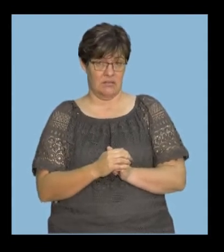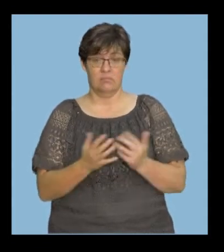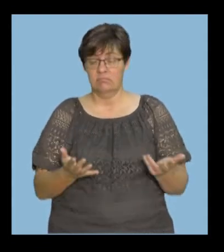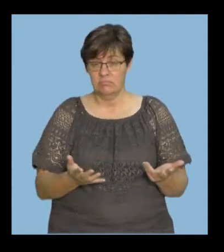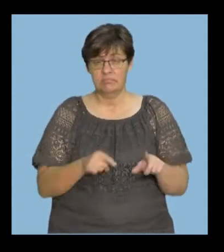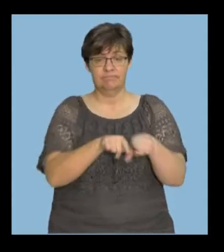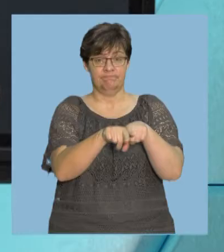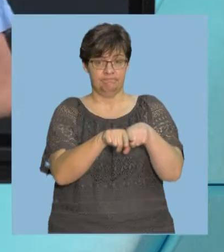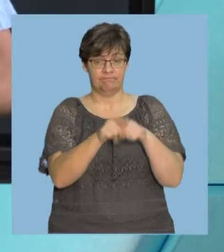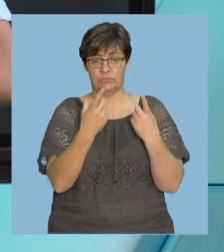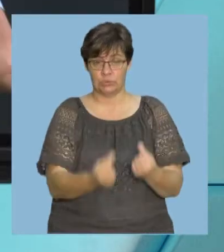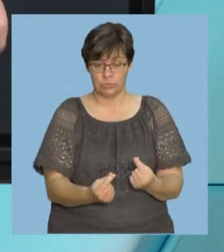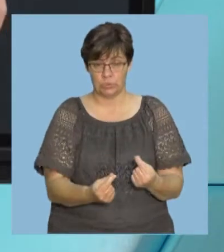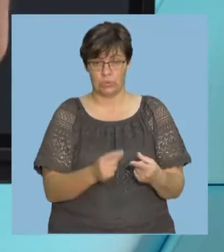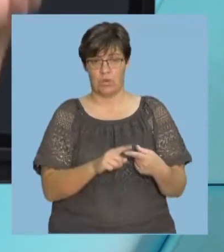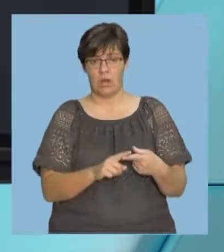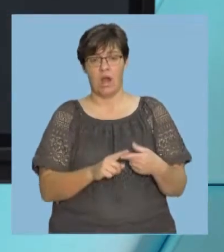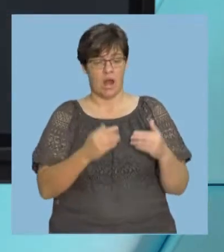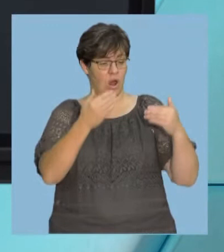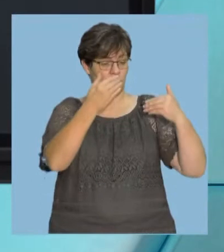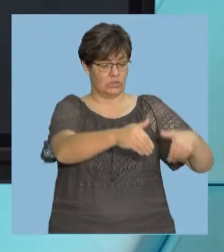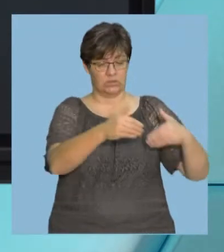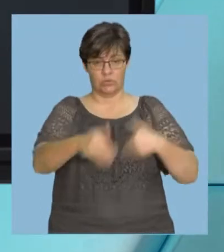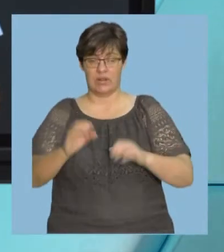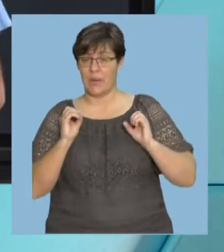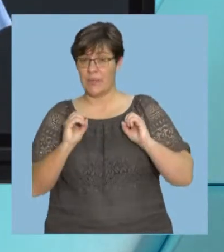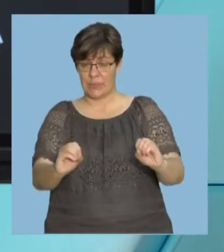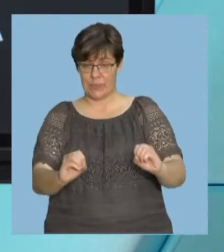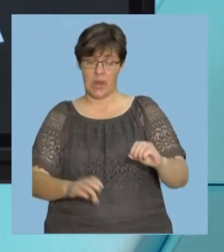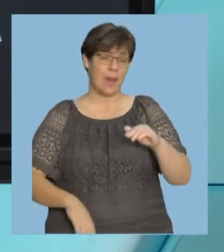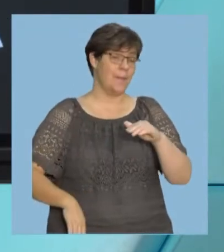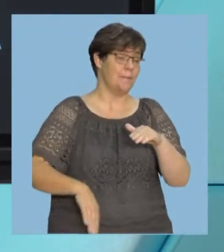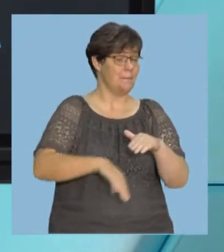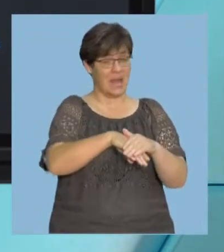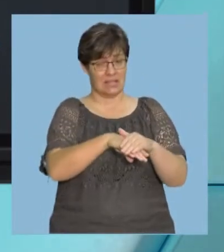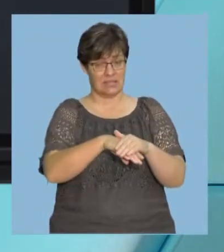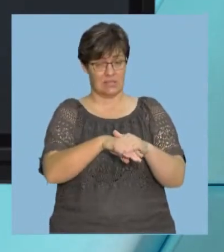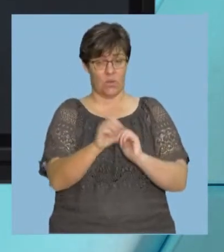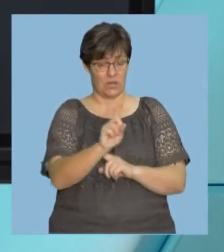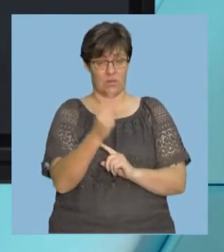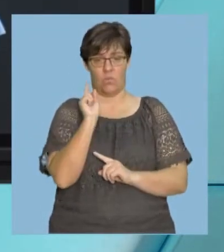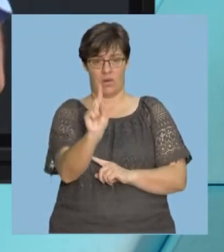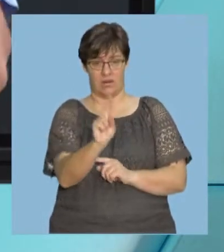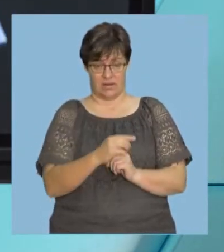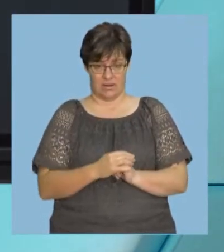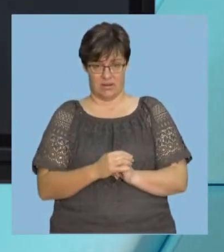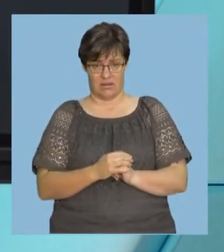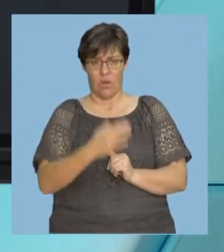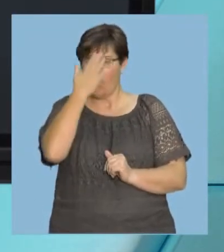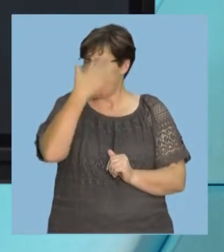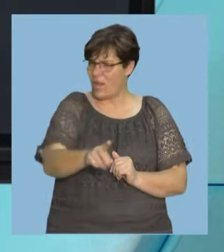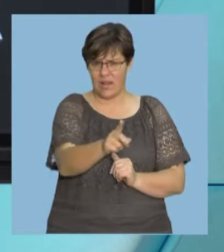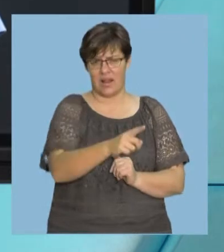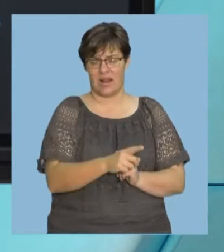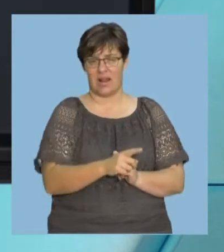got an experiment and we don't make any restrictions, the maximum probability is 1. We know for